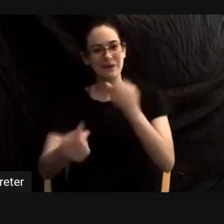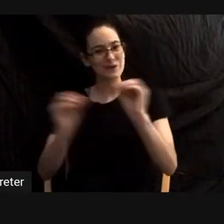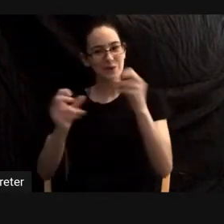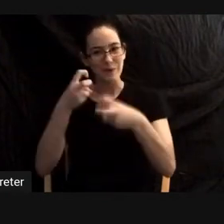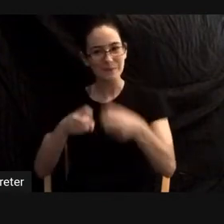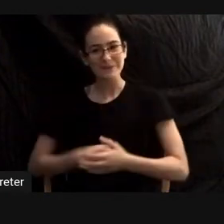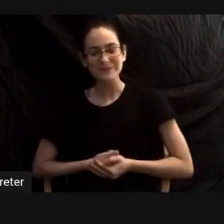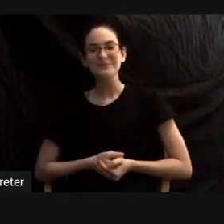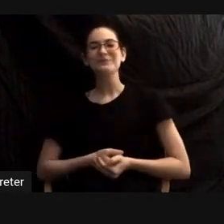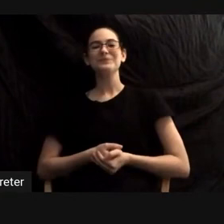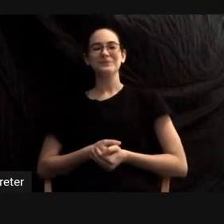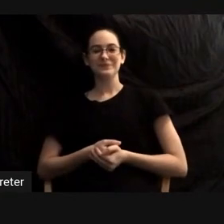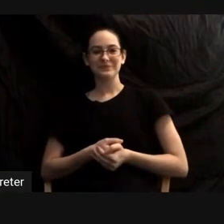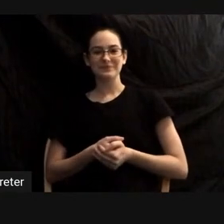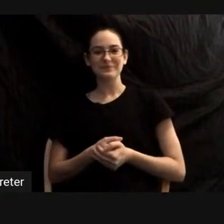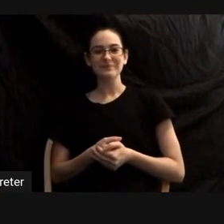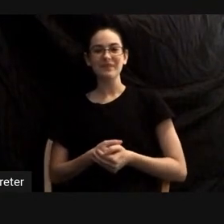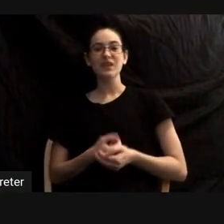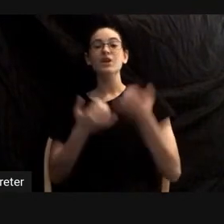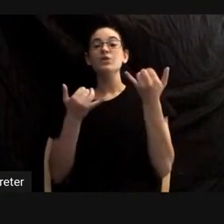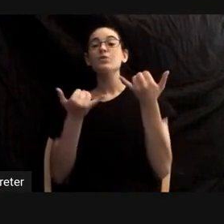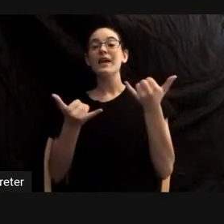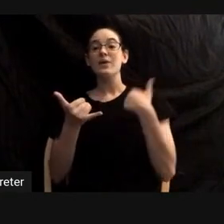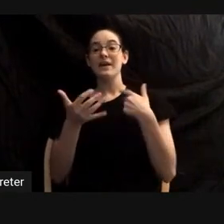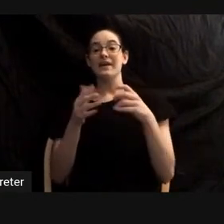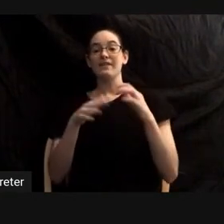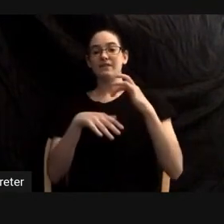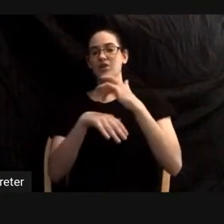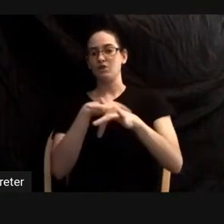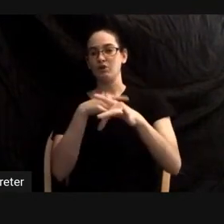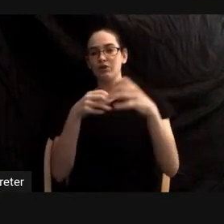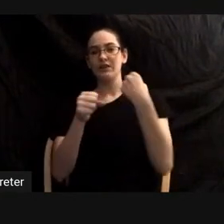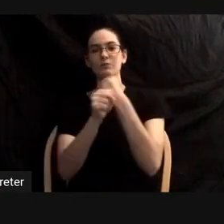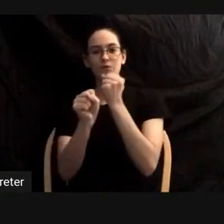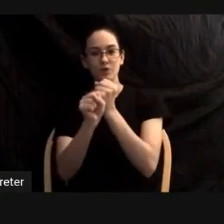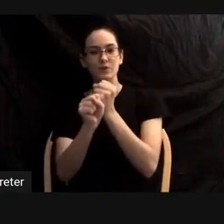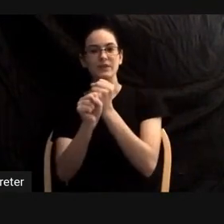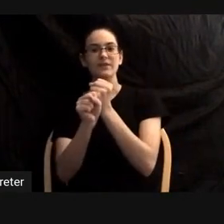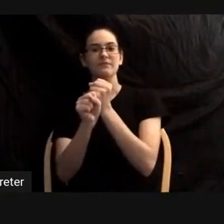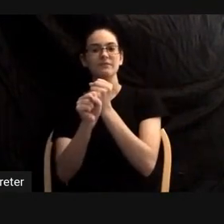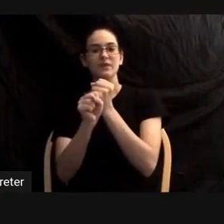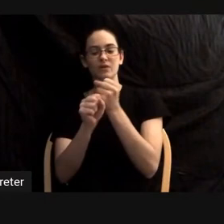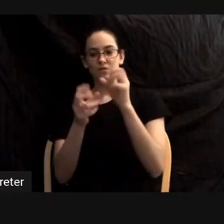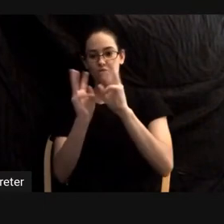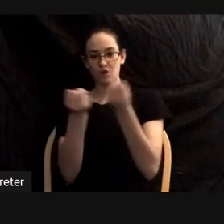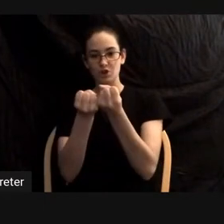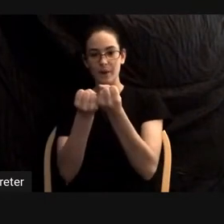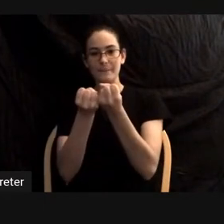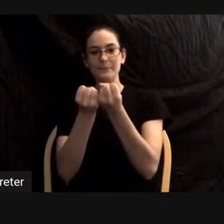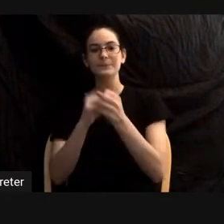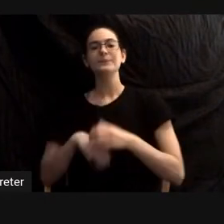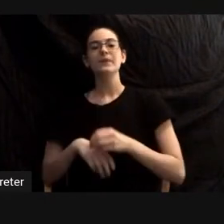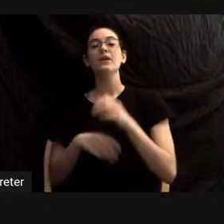early producing workshop with Iyvon, Edebiri, the artistic director of the